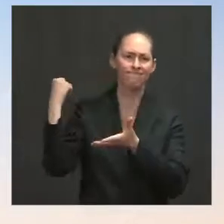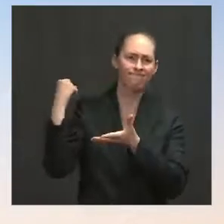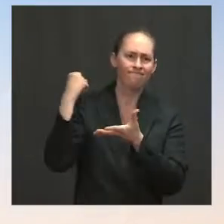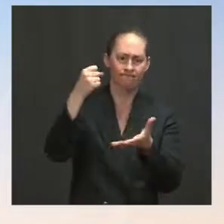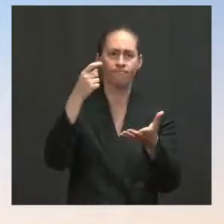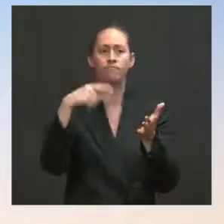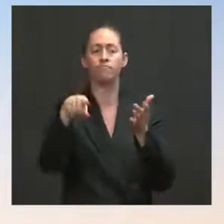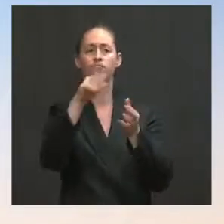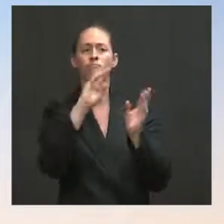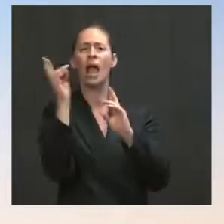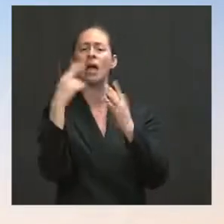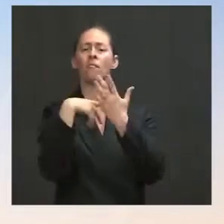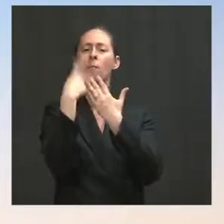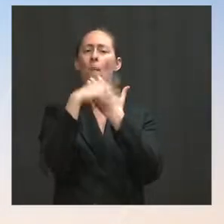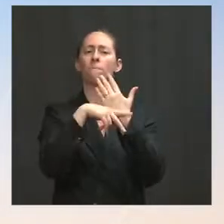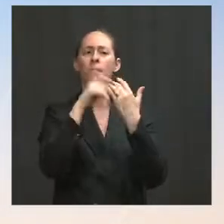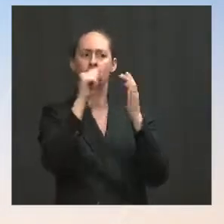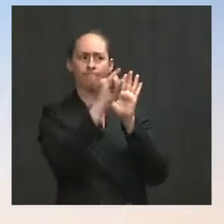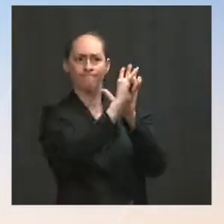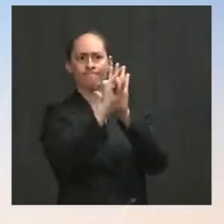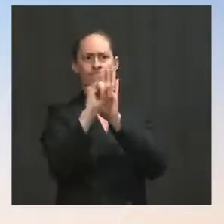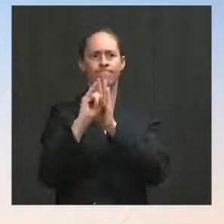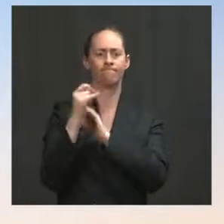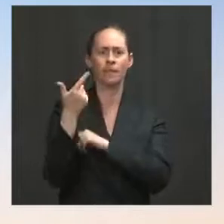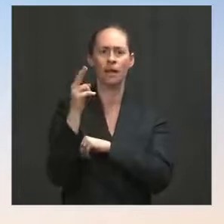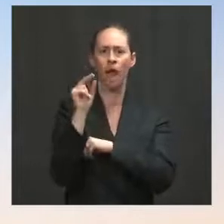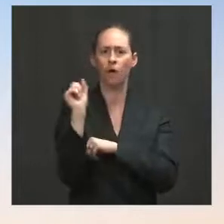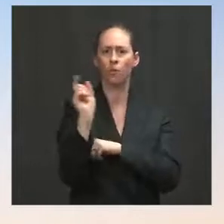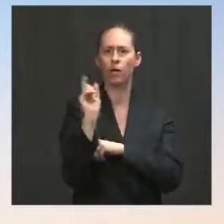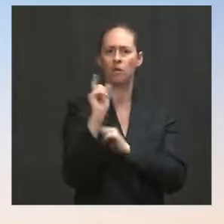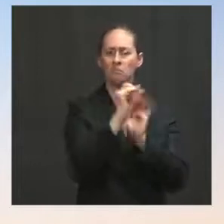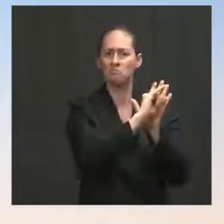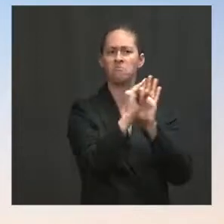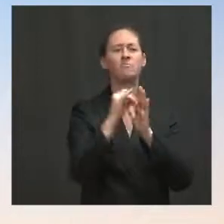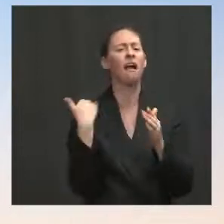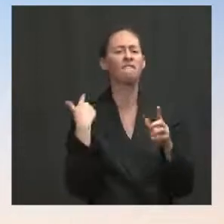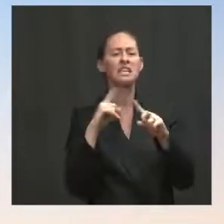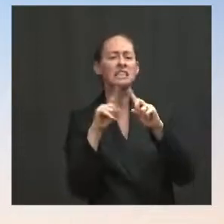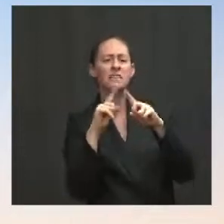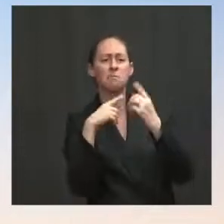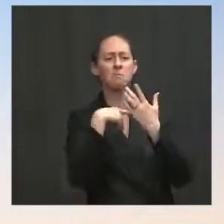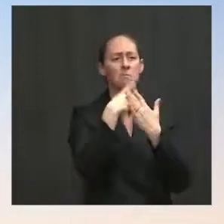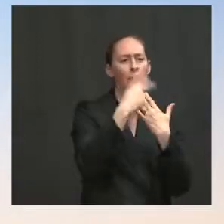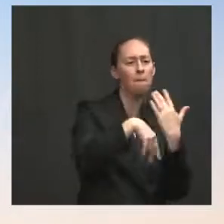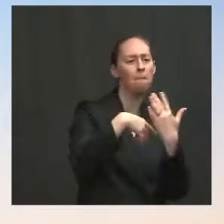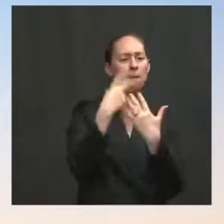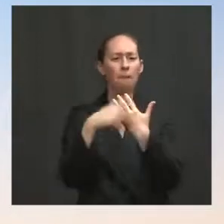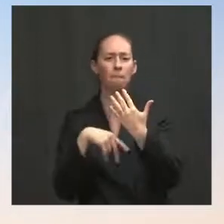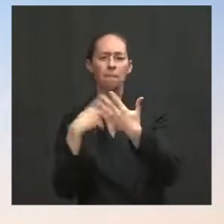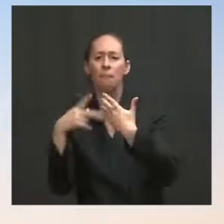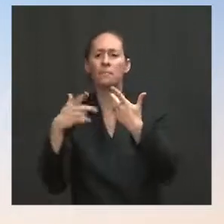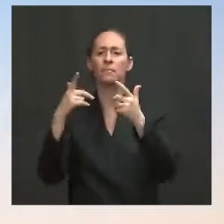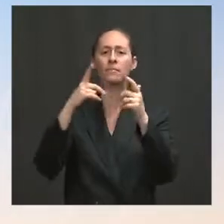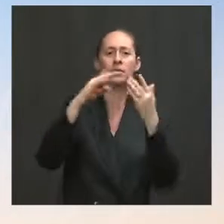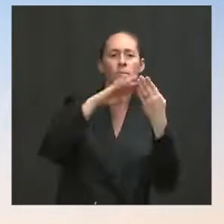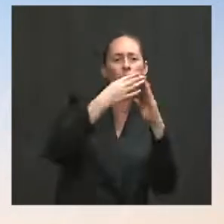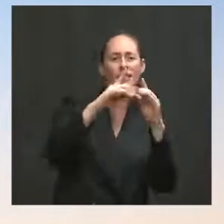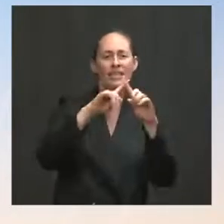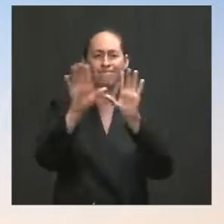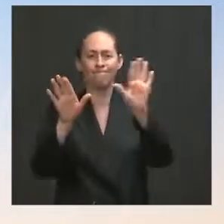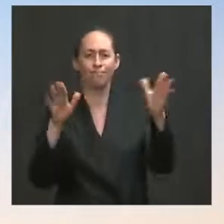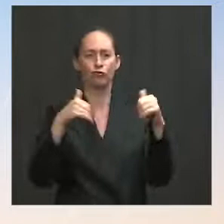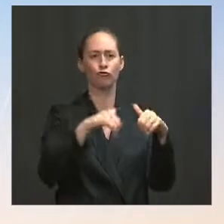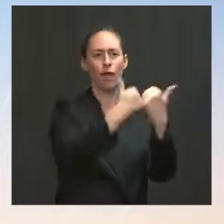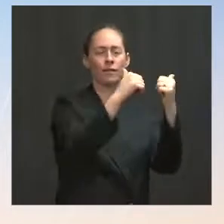there are a range of factors that lead to a reduction in crime, and different communities have different challenges, even if gun violence is a